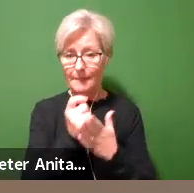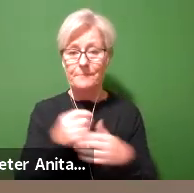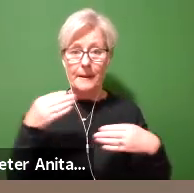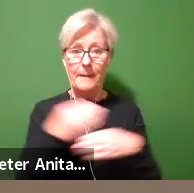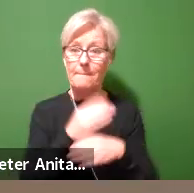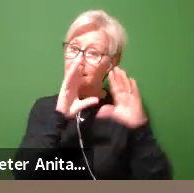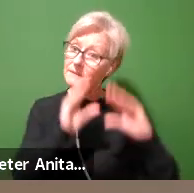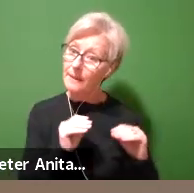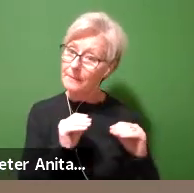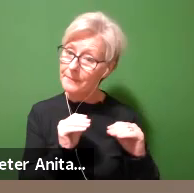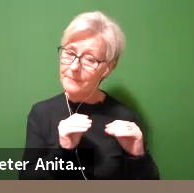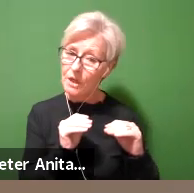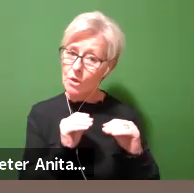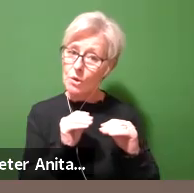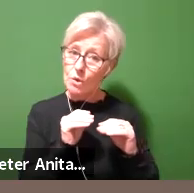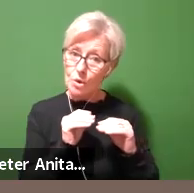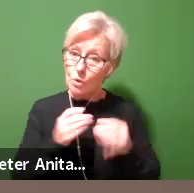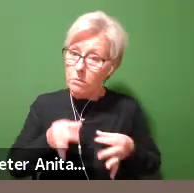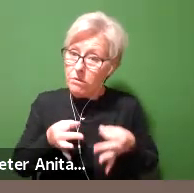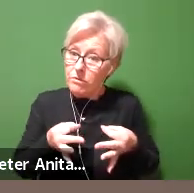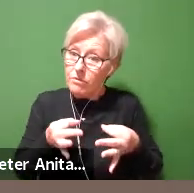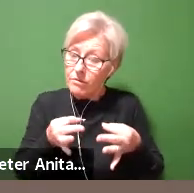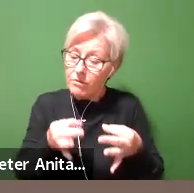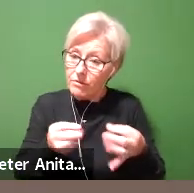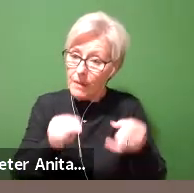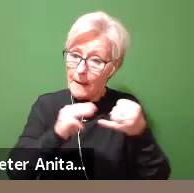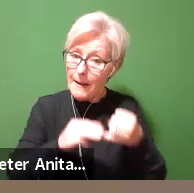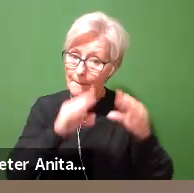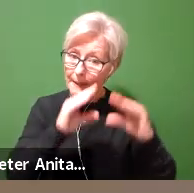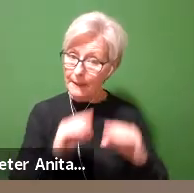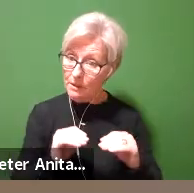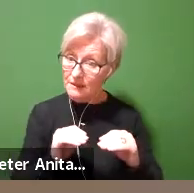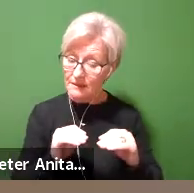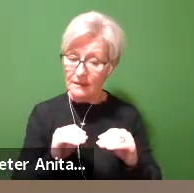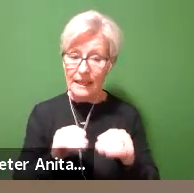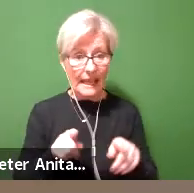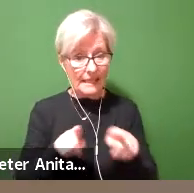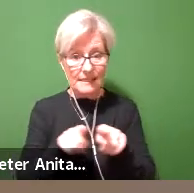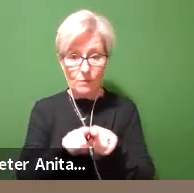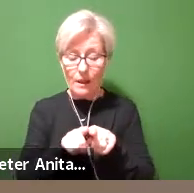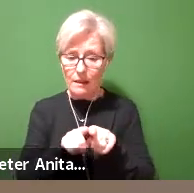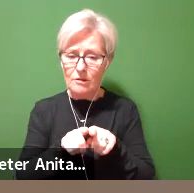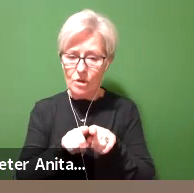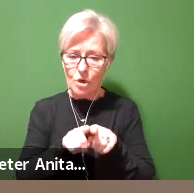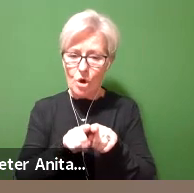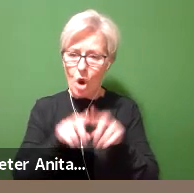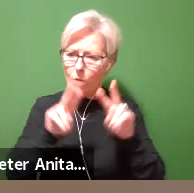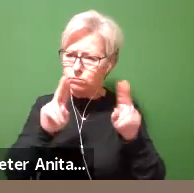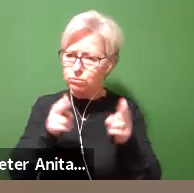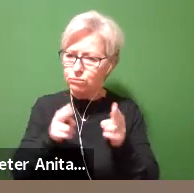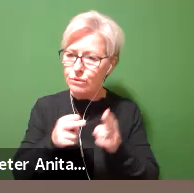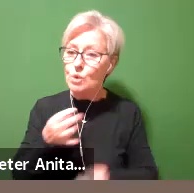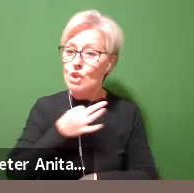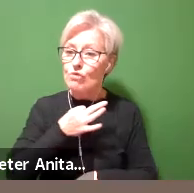you reduce the number of hot flushes. Also, more good news, you can decrease the risk of developing osteoporosis and gum